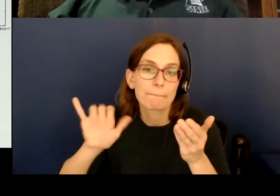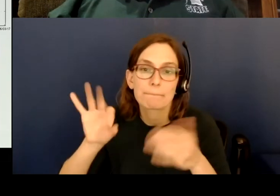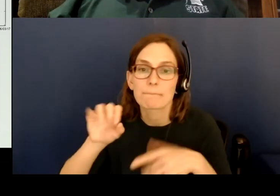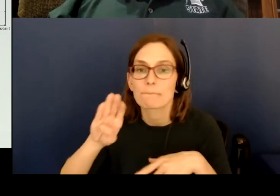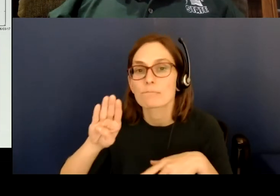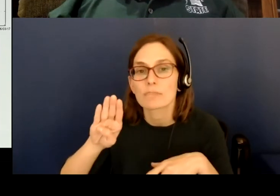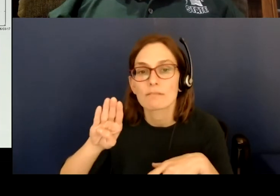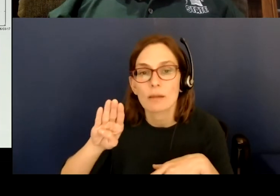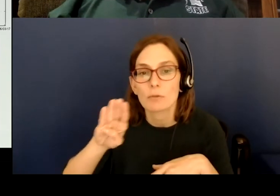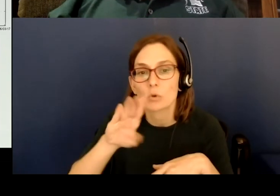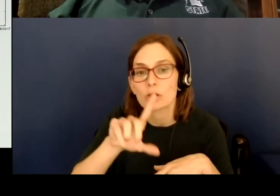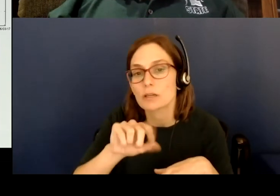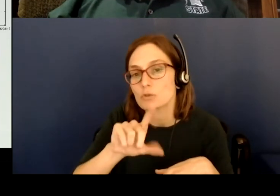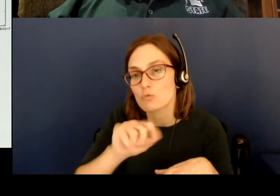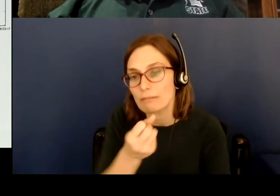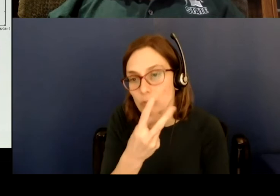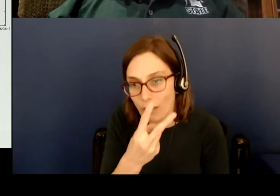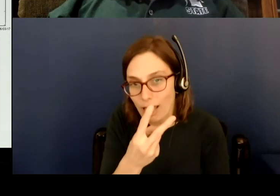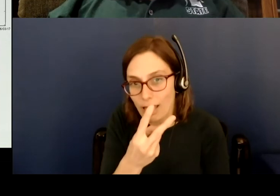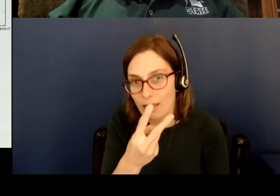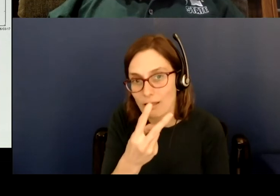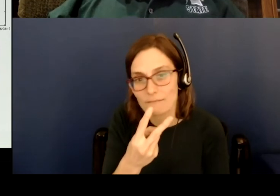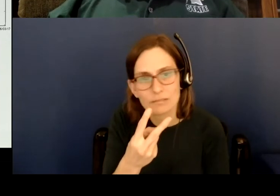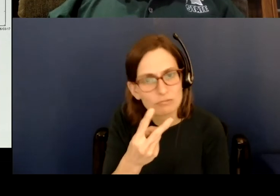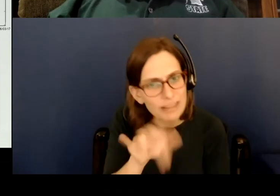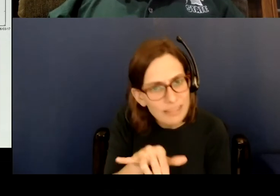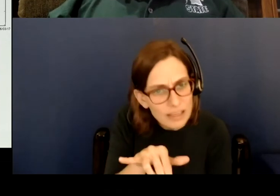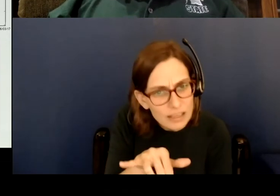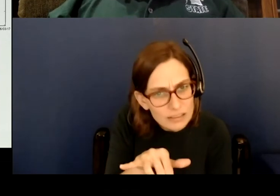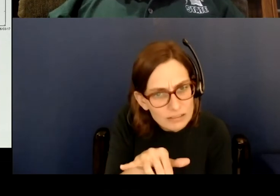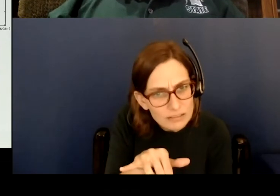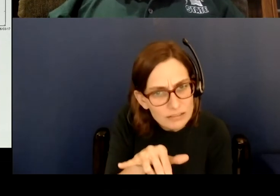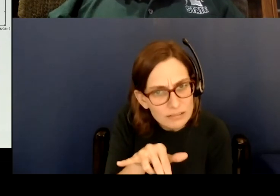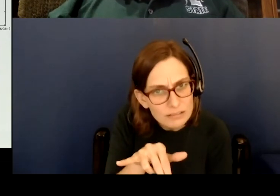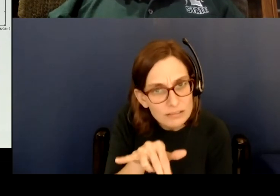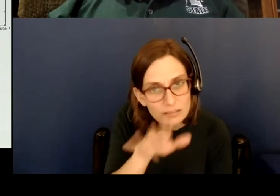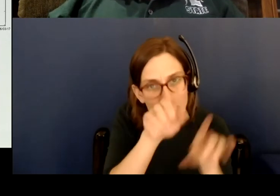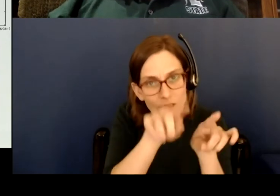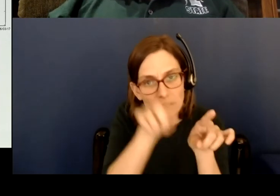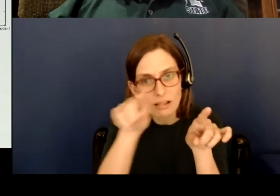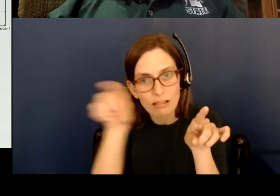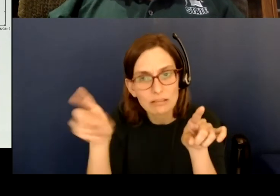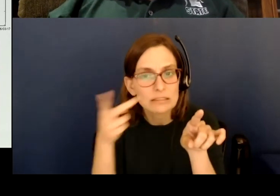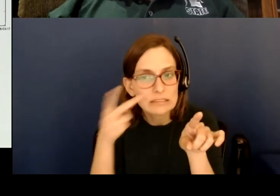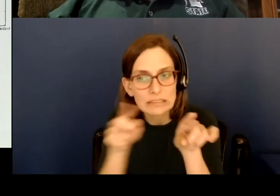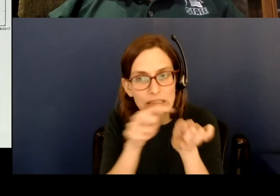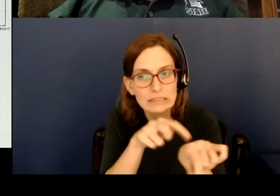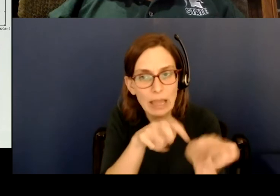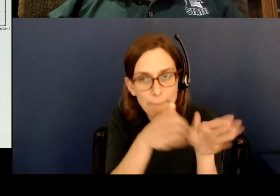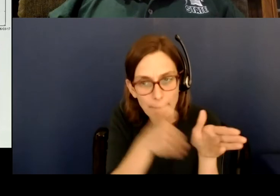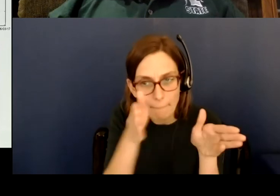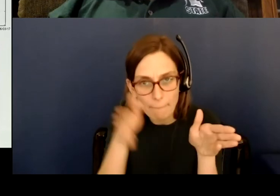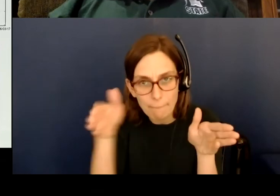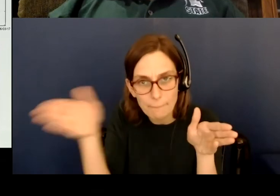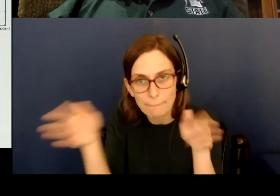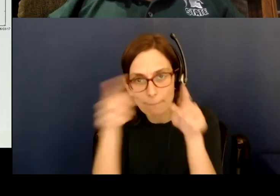February of 2012 or 20. What is this? This is, you can just go back and forth and count from here to here